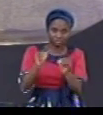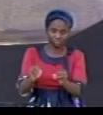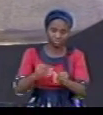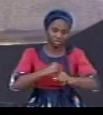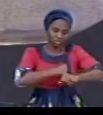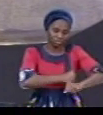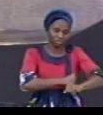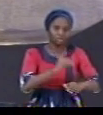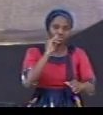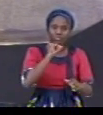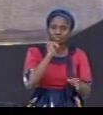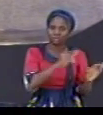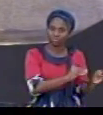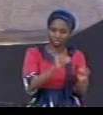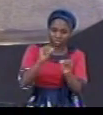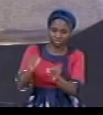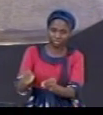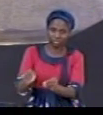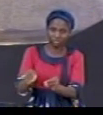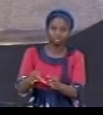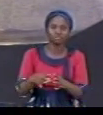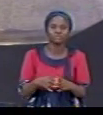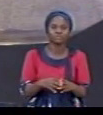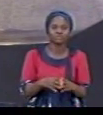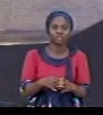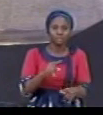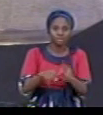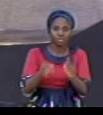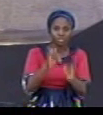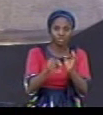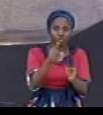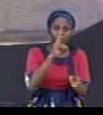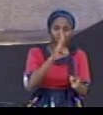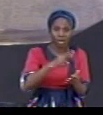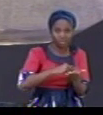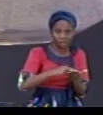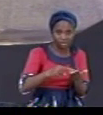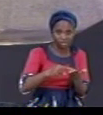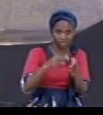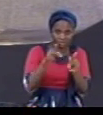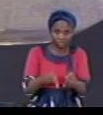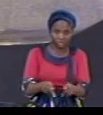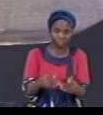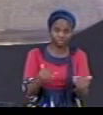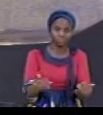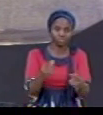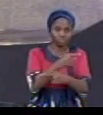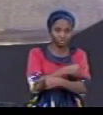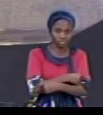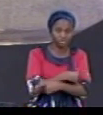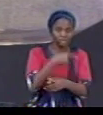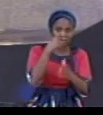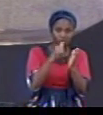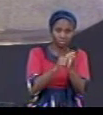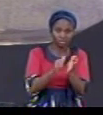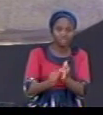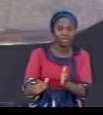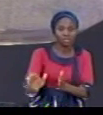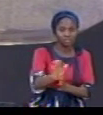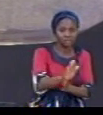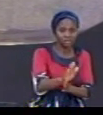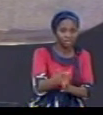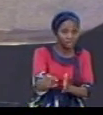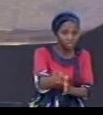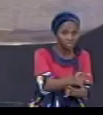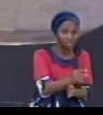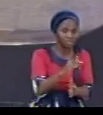not transferable. But if you are righteous today, it says, they shall but